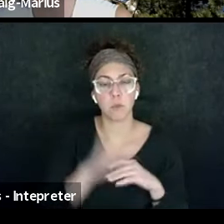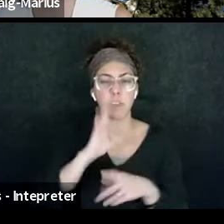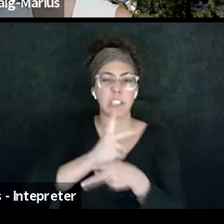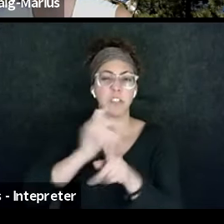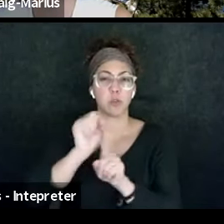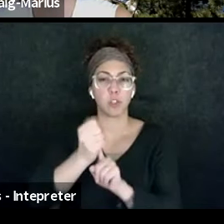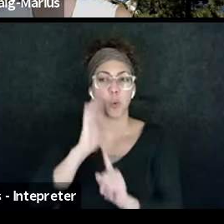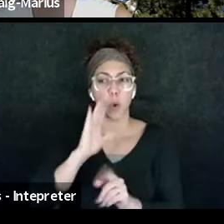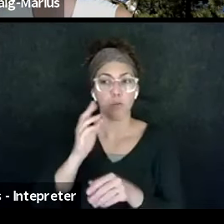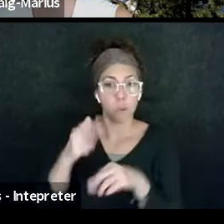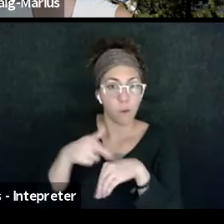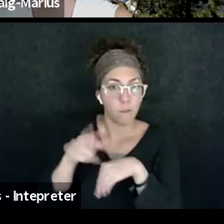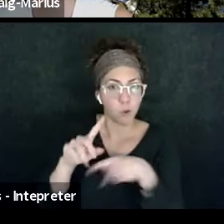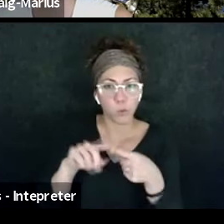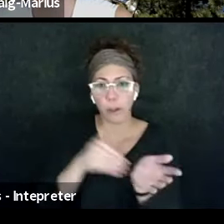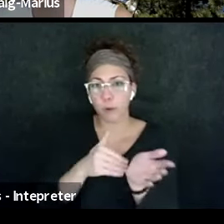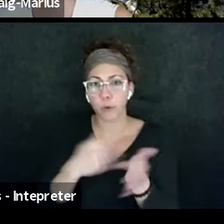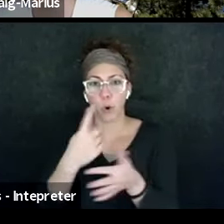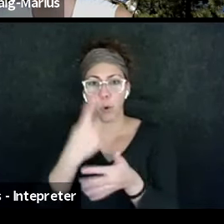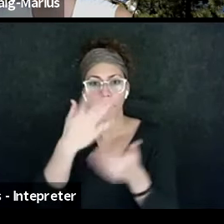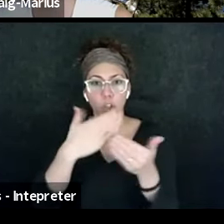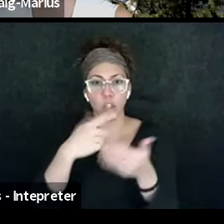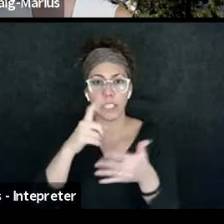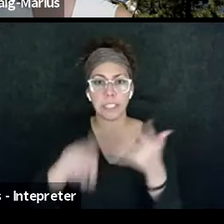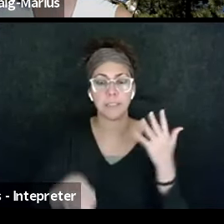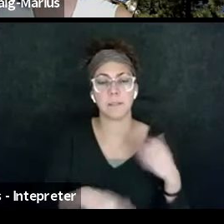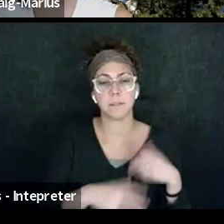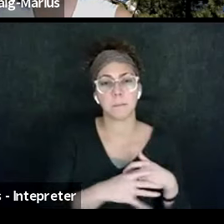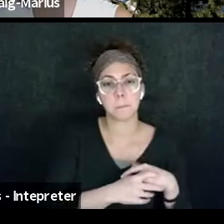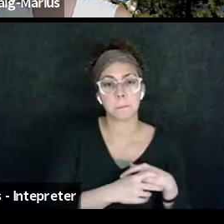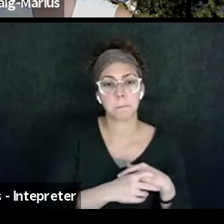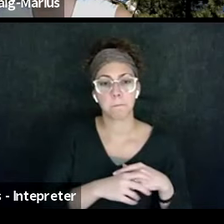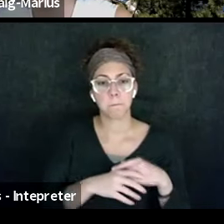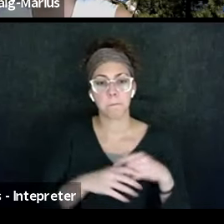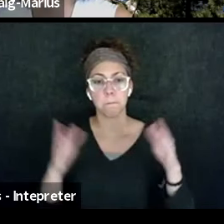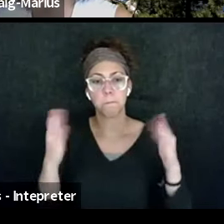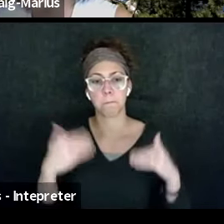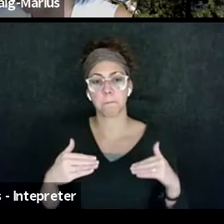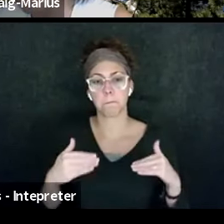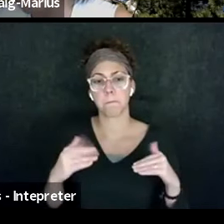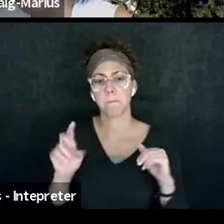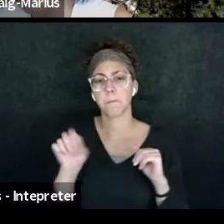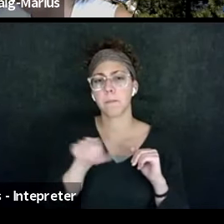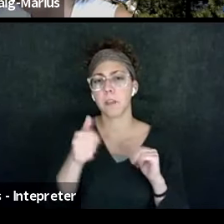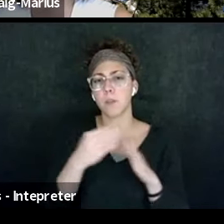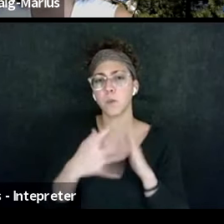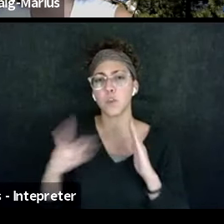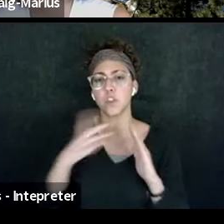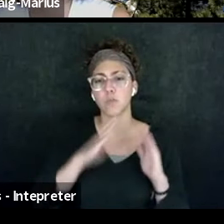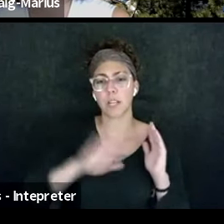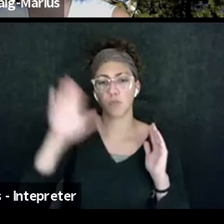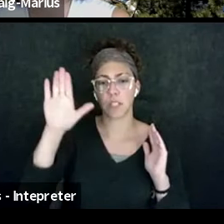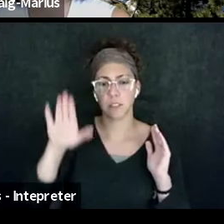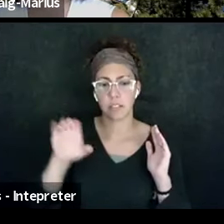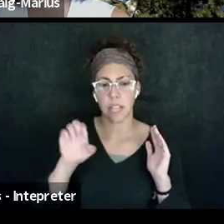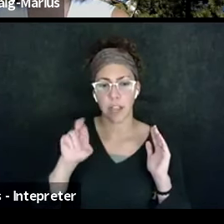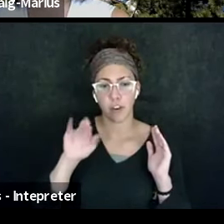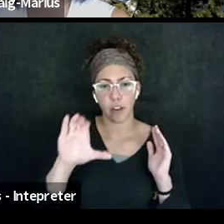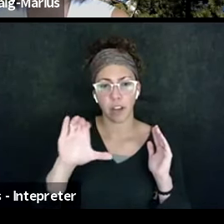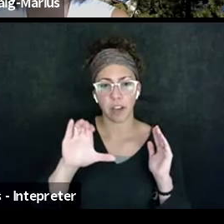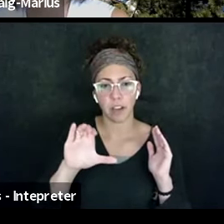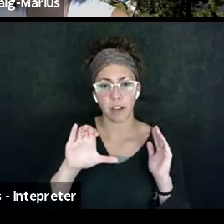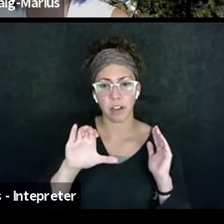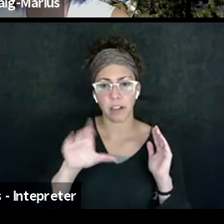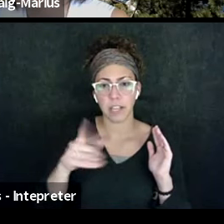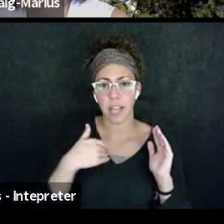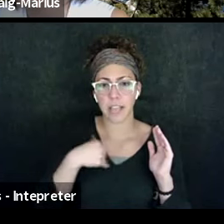you. Awesome, thank you. Our next, we have a student that actually has their hand raised, Eric Rosa. So if you have a question, you can